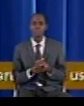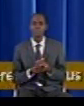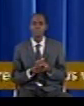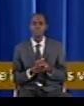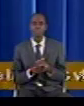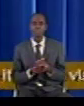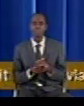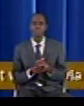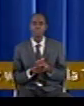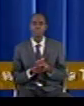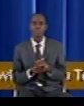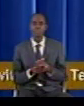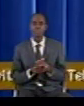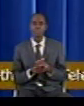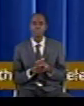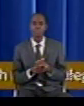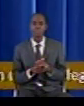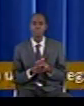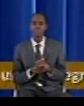Deka